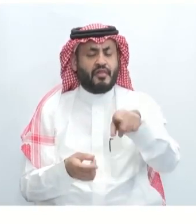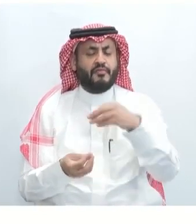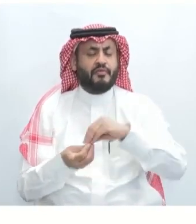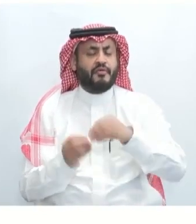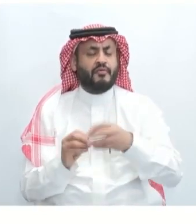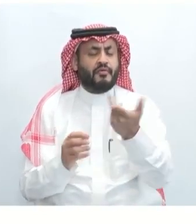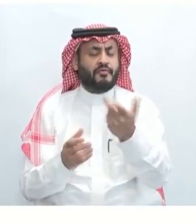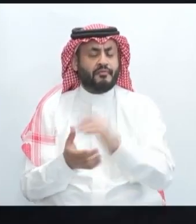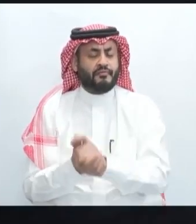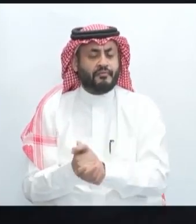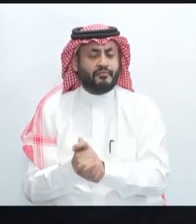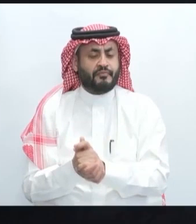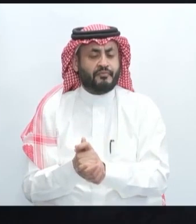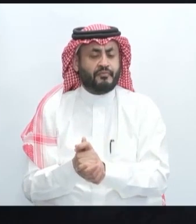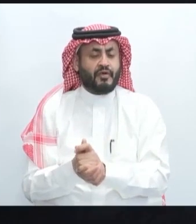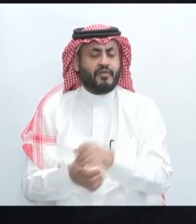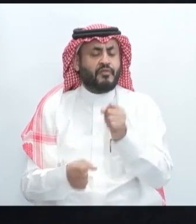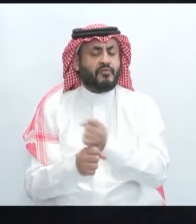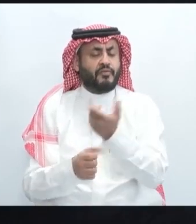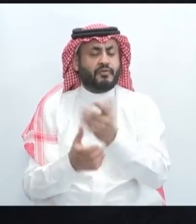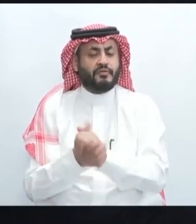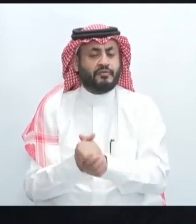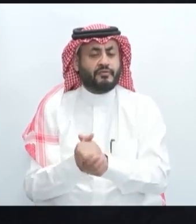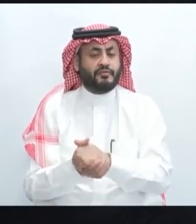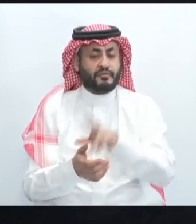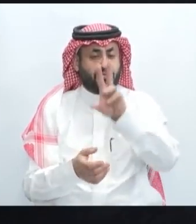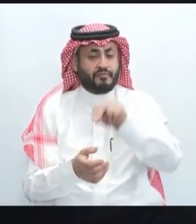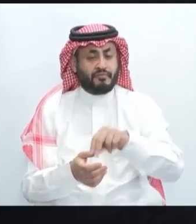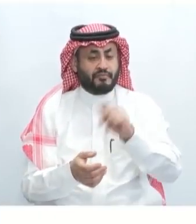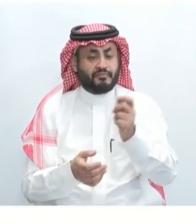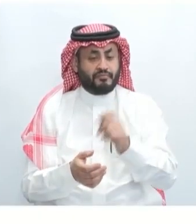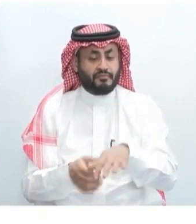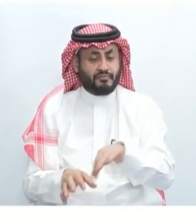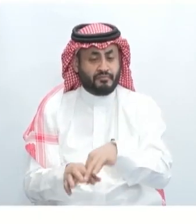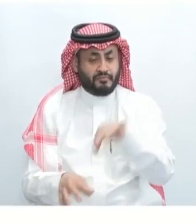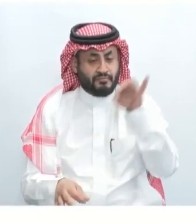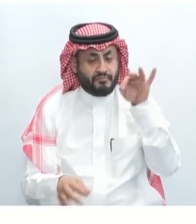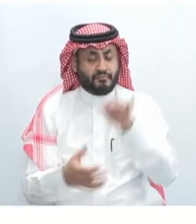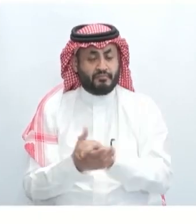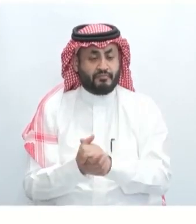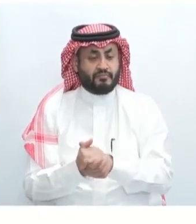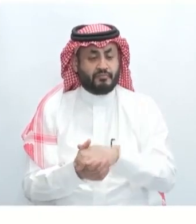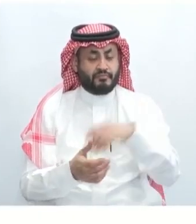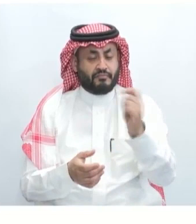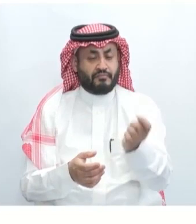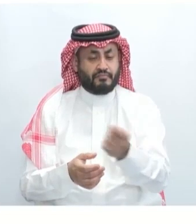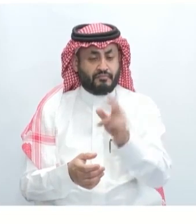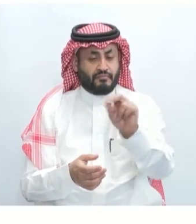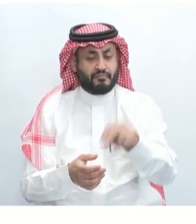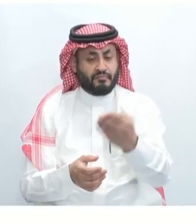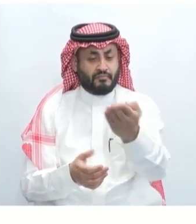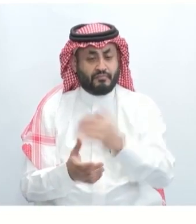color is it? What will you do? We will trace. So take your pen or pencil and trace.